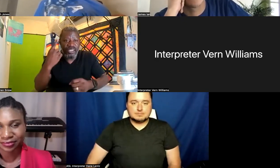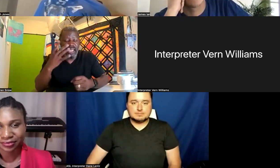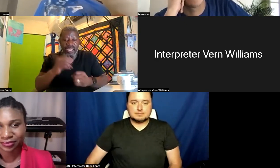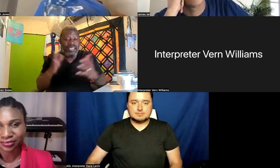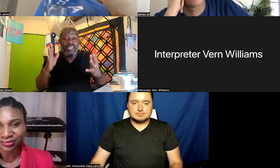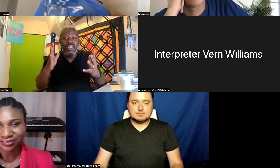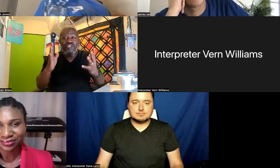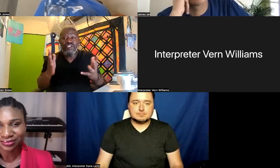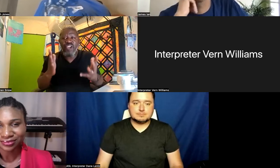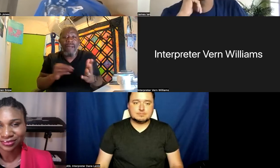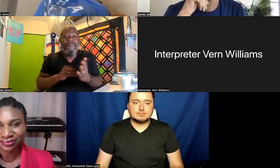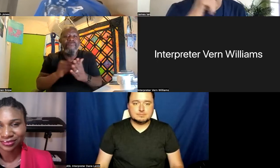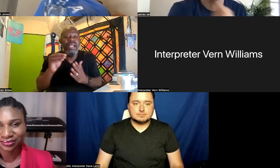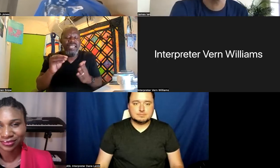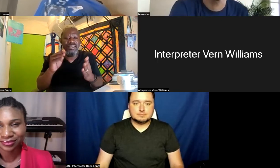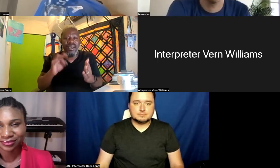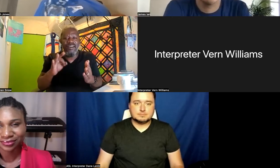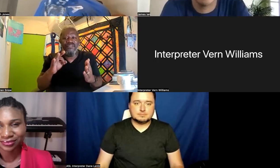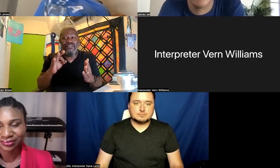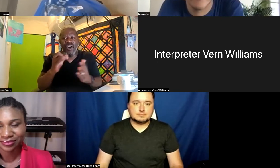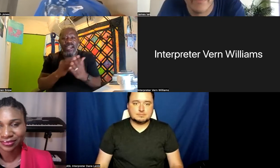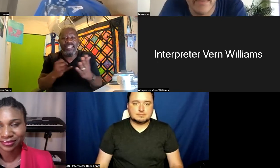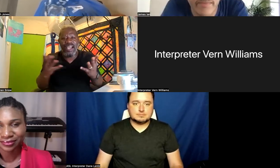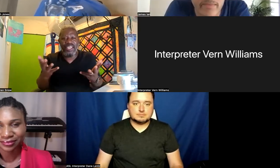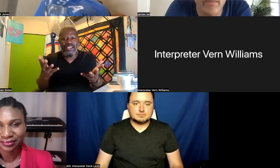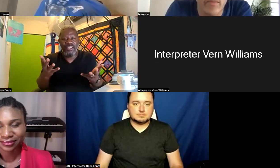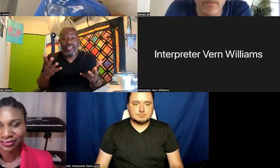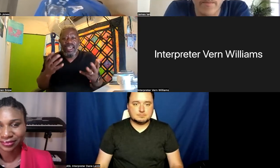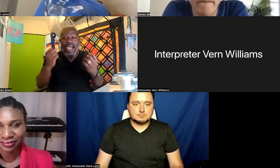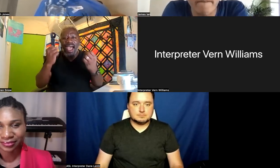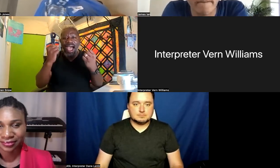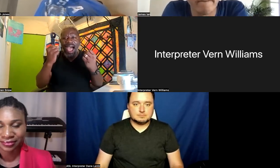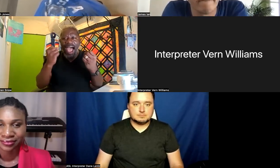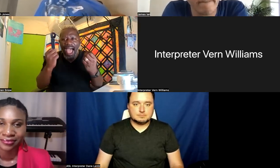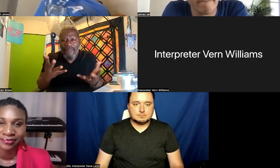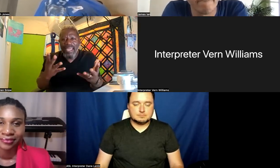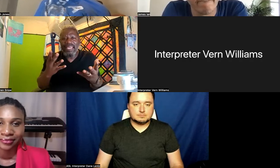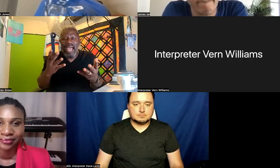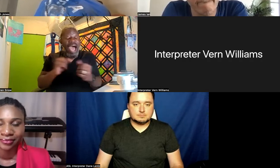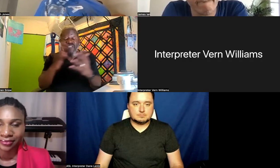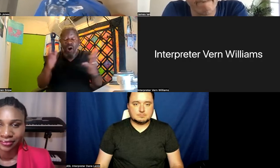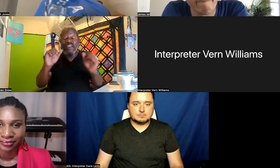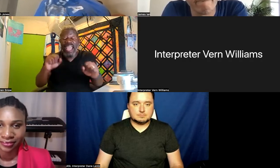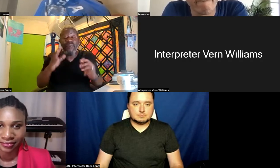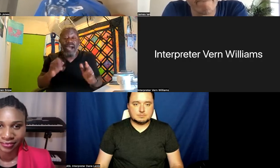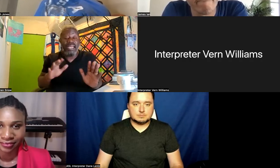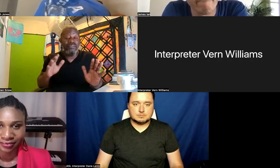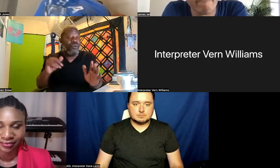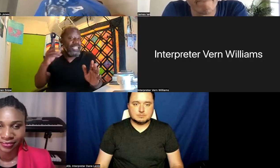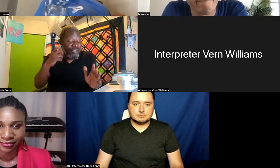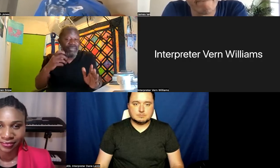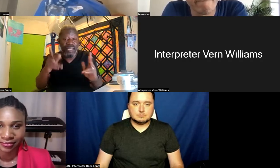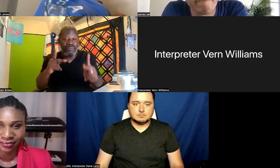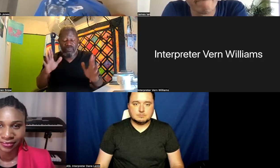really understand it. You're talking about millions of artists out there. How many out of all the able-bodied